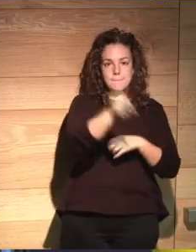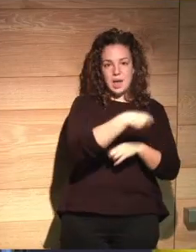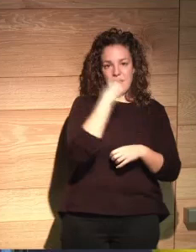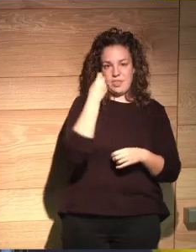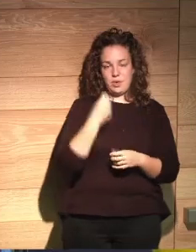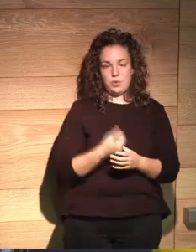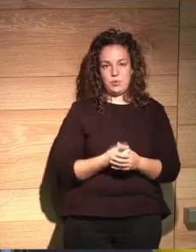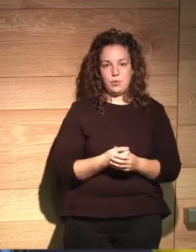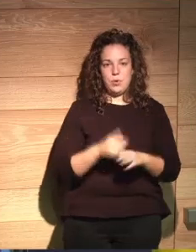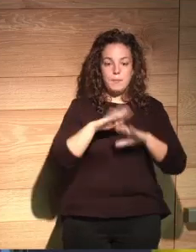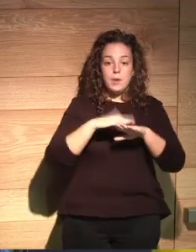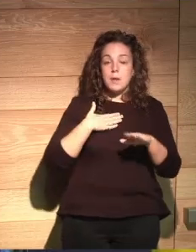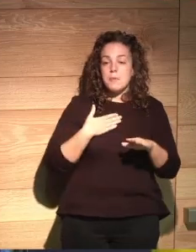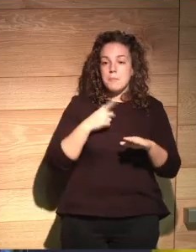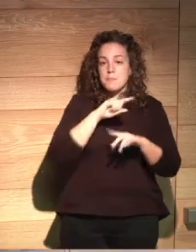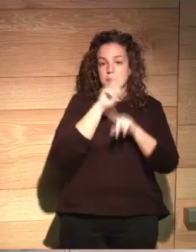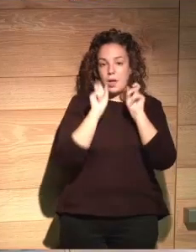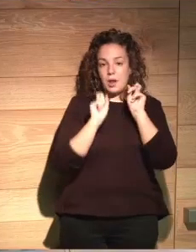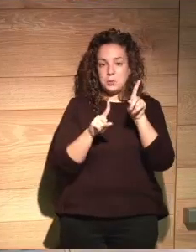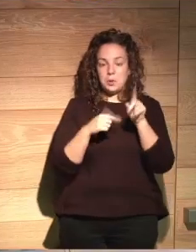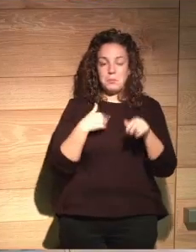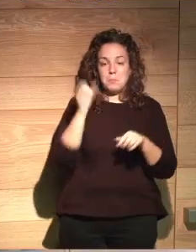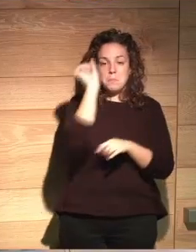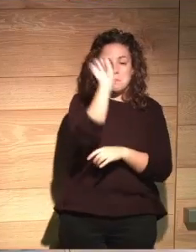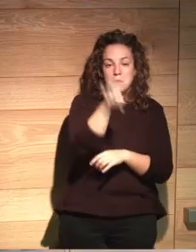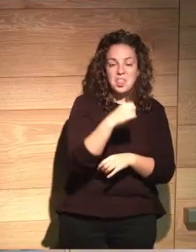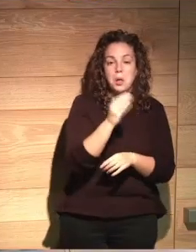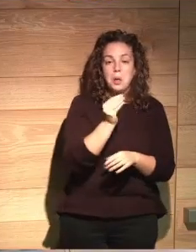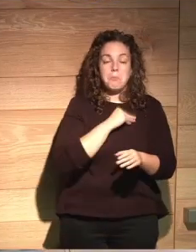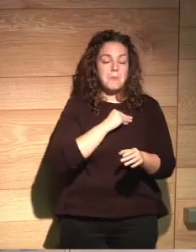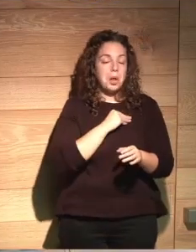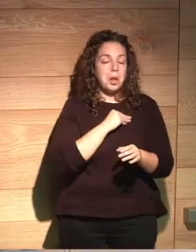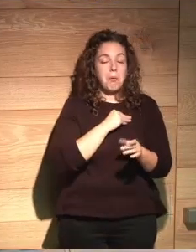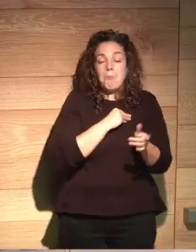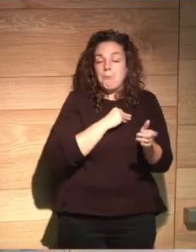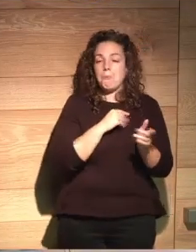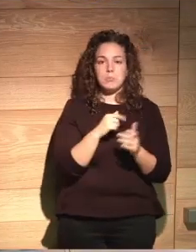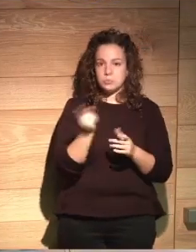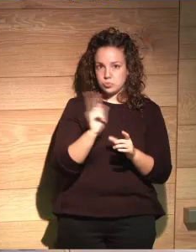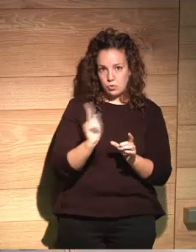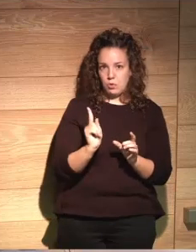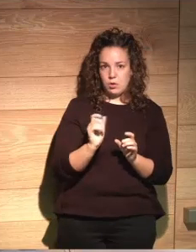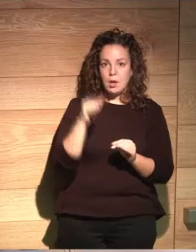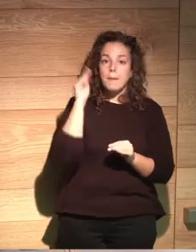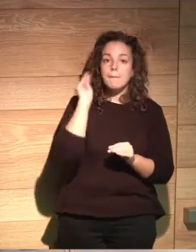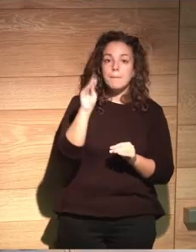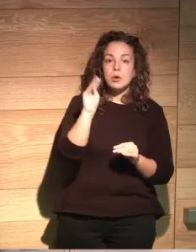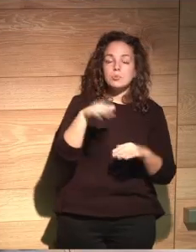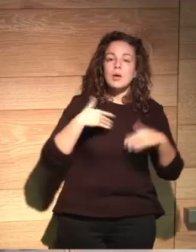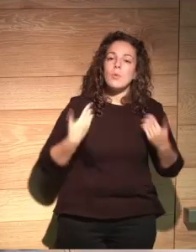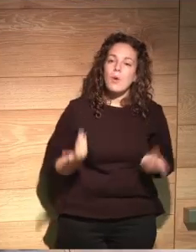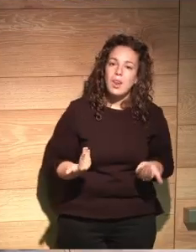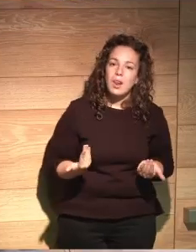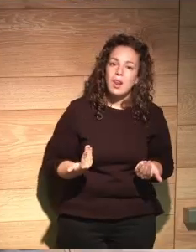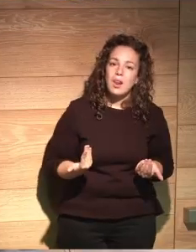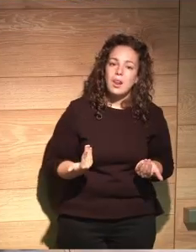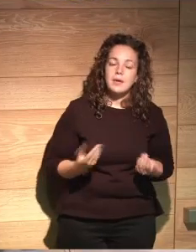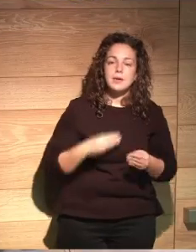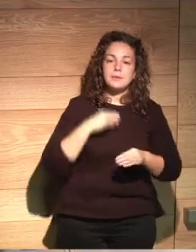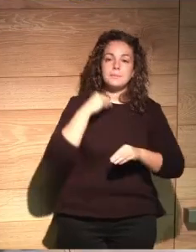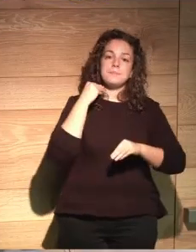most of them are empty. And my question would be, okay, they are empty, what a pity. But my question would be